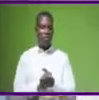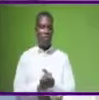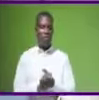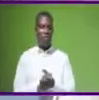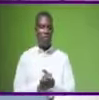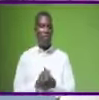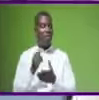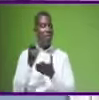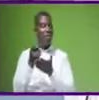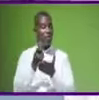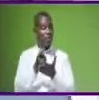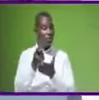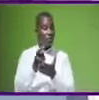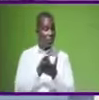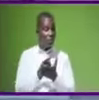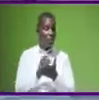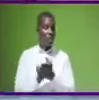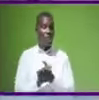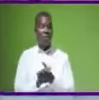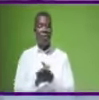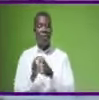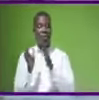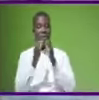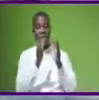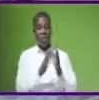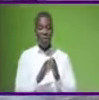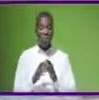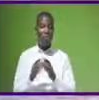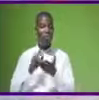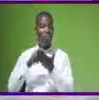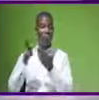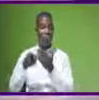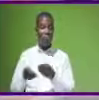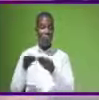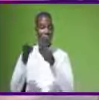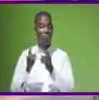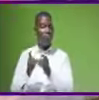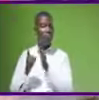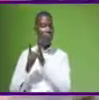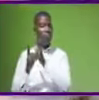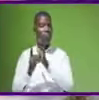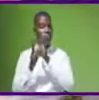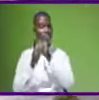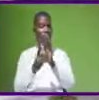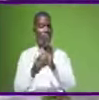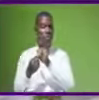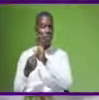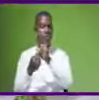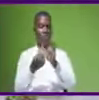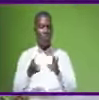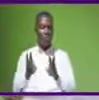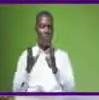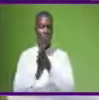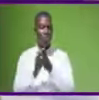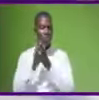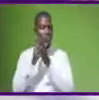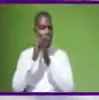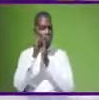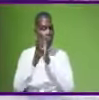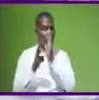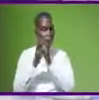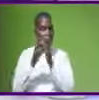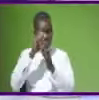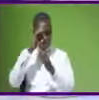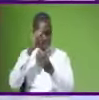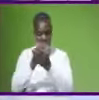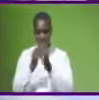Enti siya de ya in content kwa. Or direct me. Camera no,